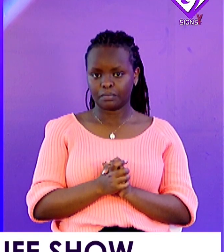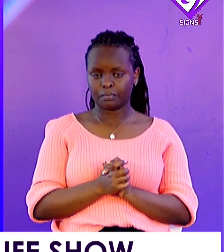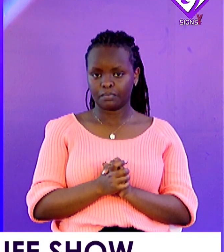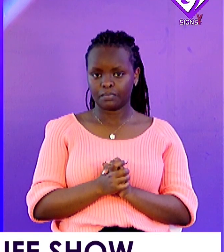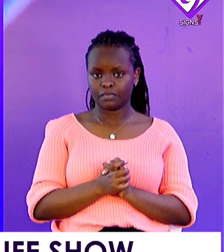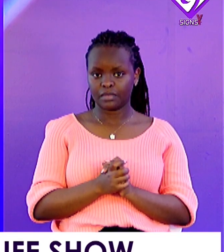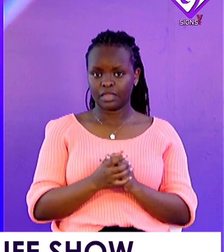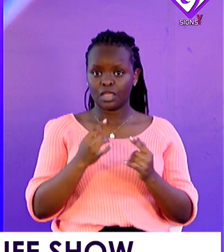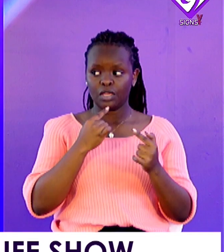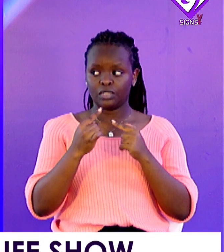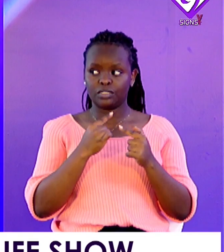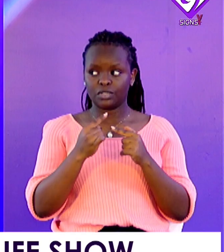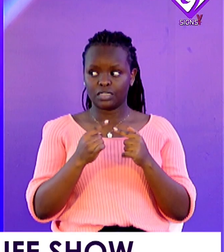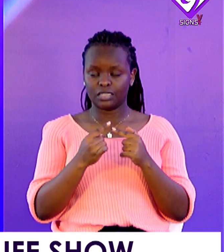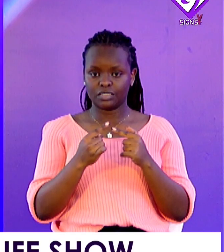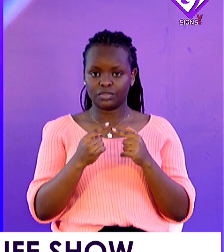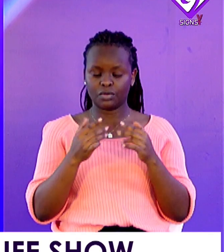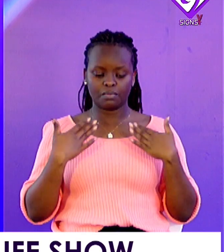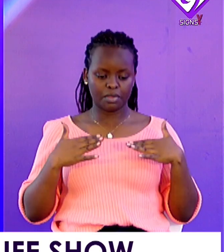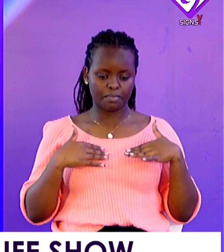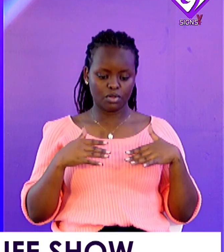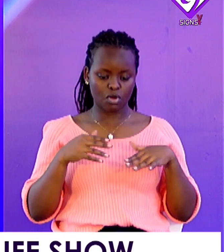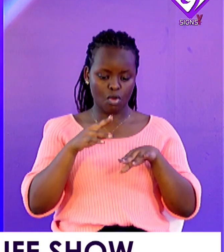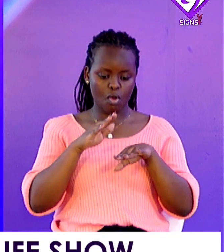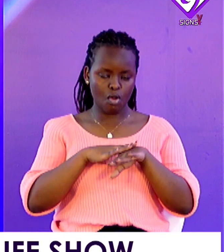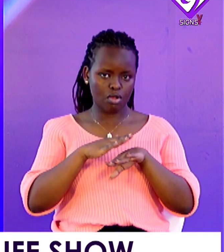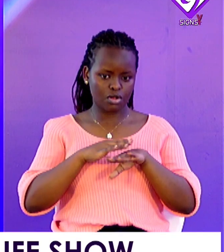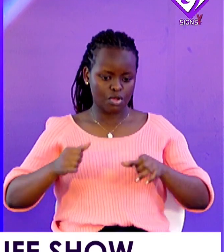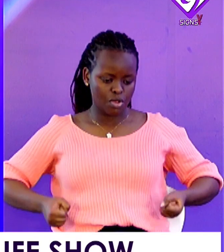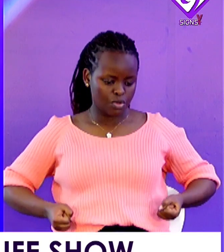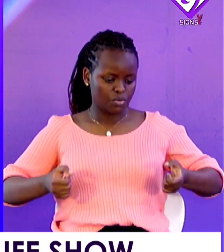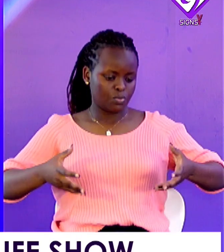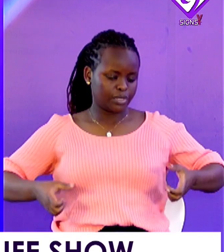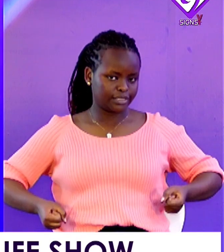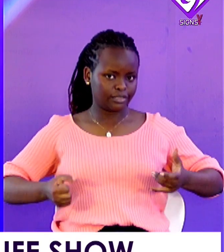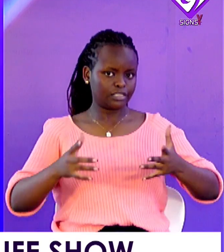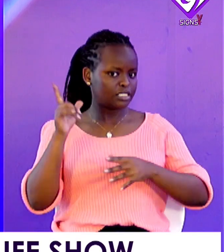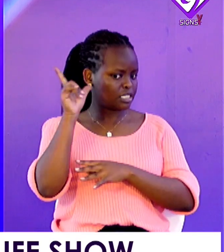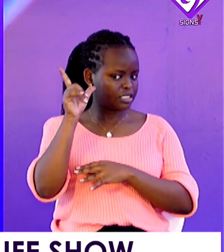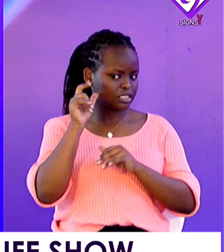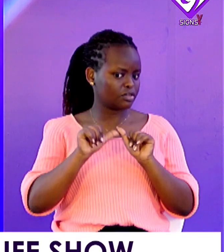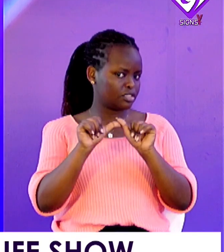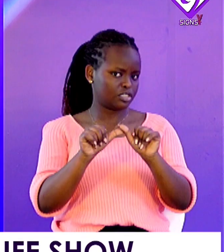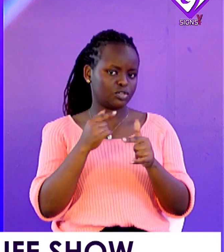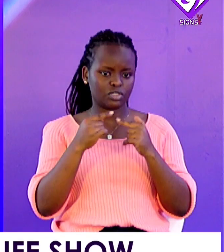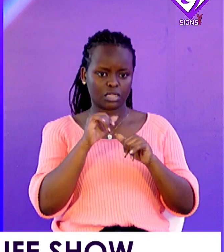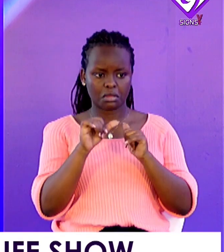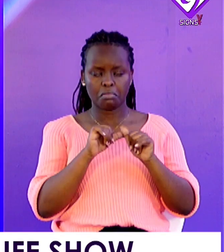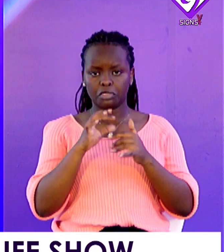talking to people probably who are on wheelchairs as they are listening. Obviously, when you are talking about